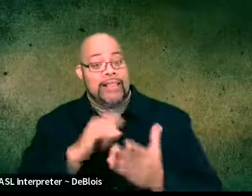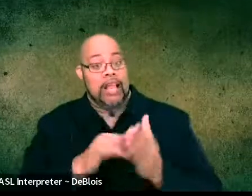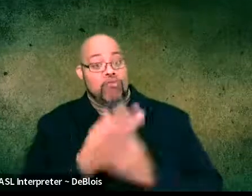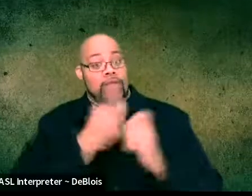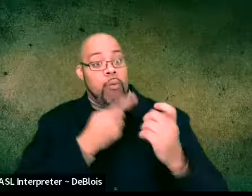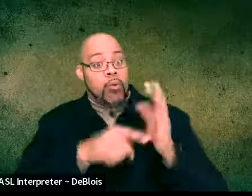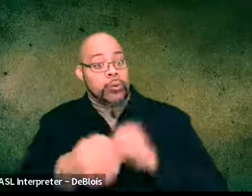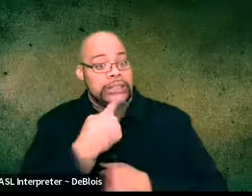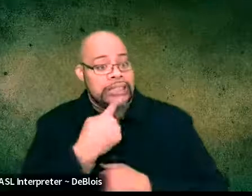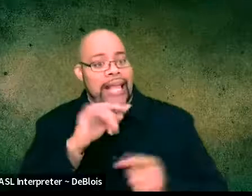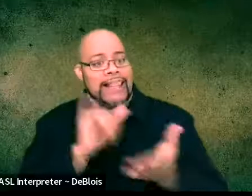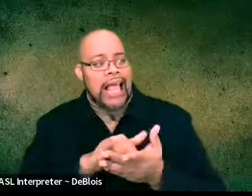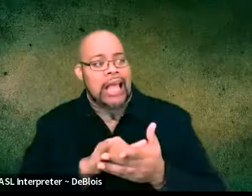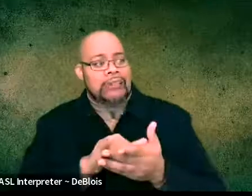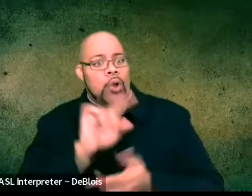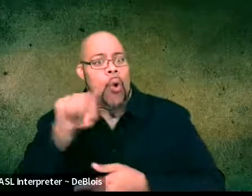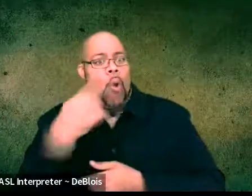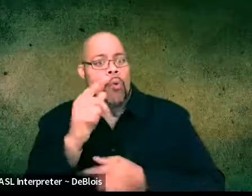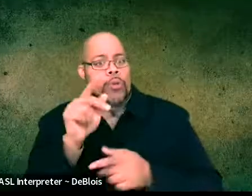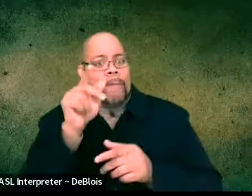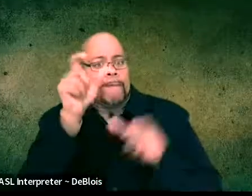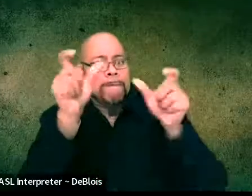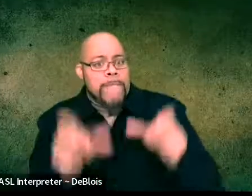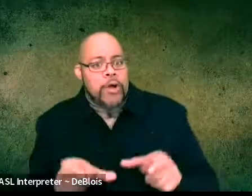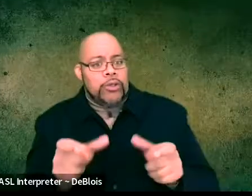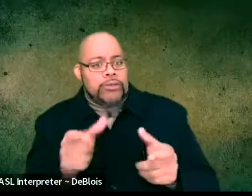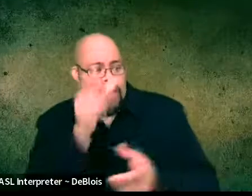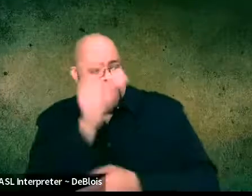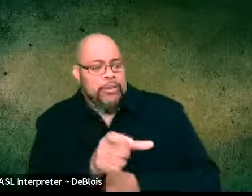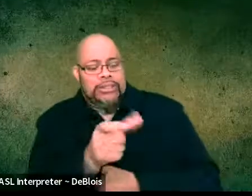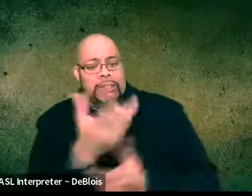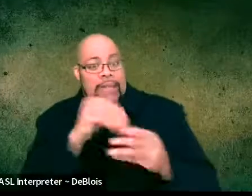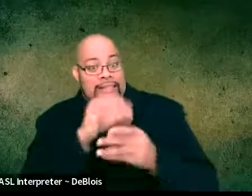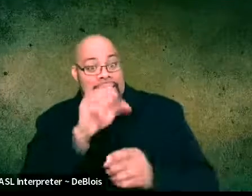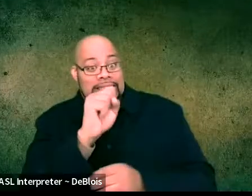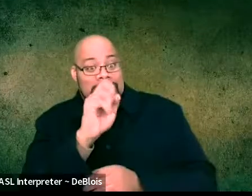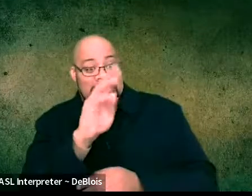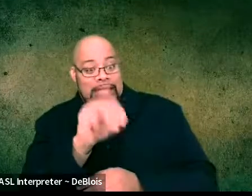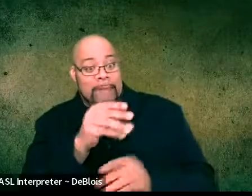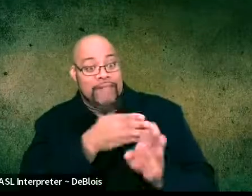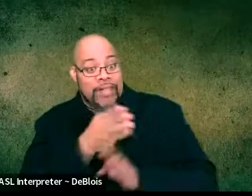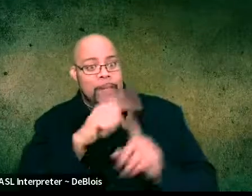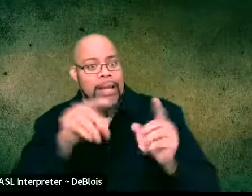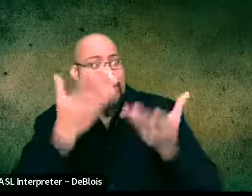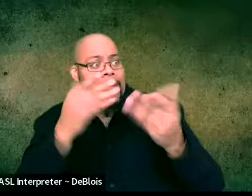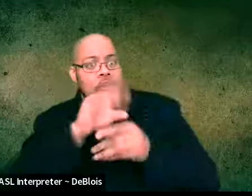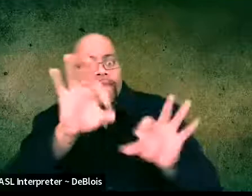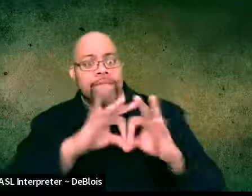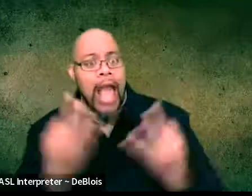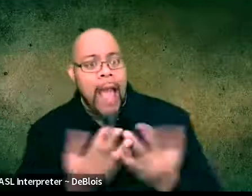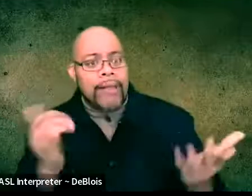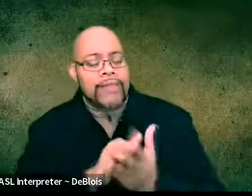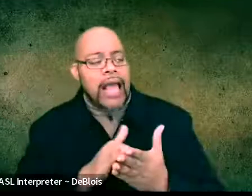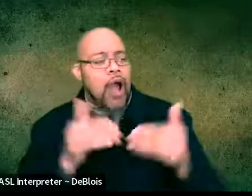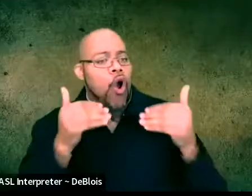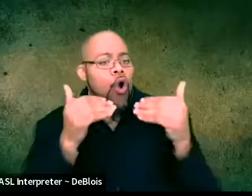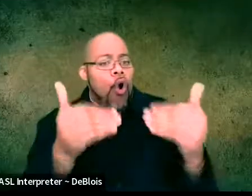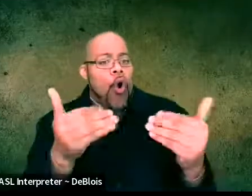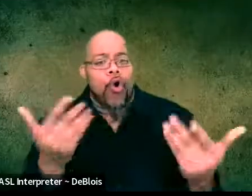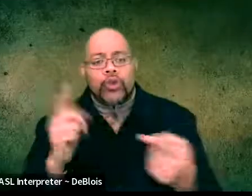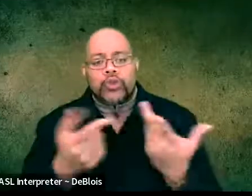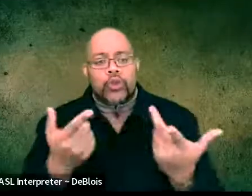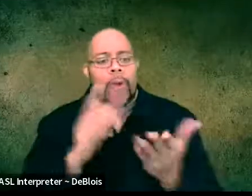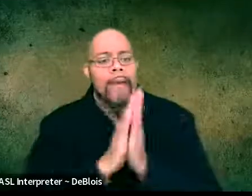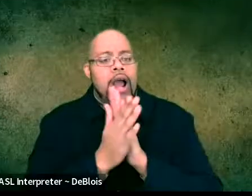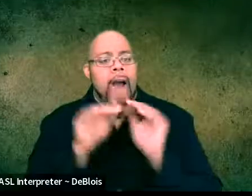saying as being the only person, in maybe in that STEM field, but also in your family that has gone on to, be